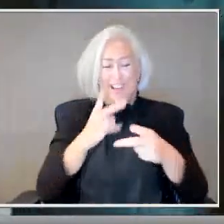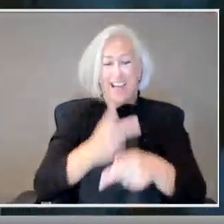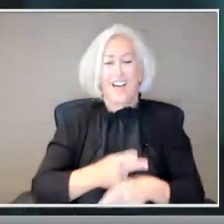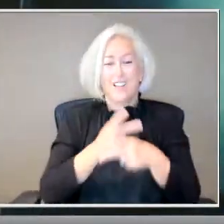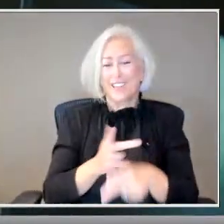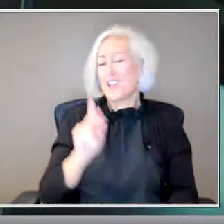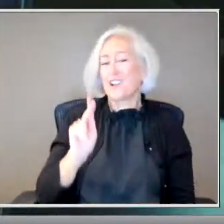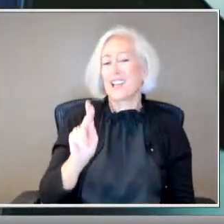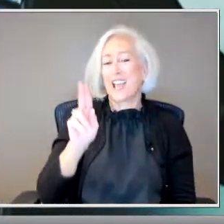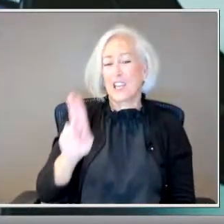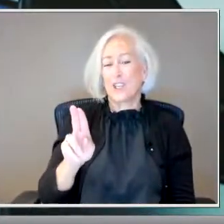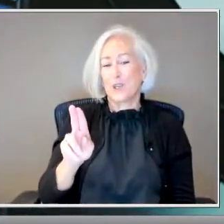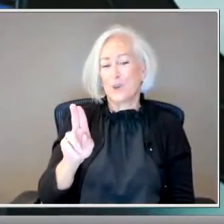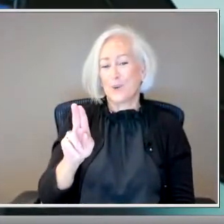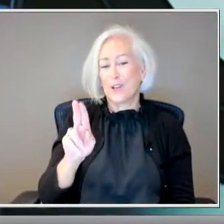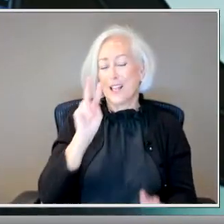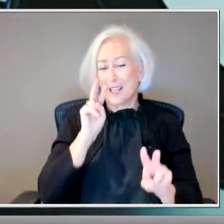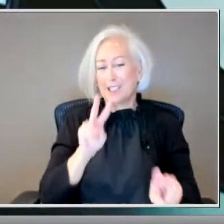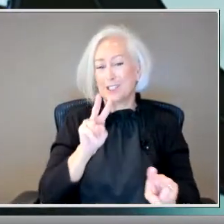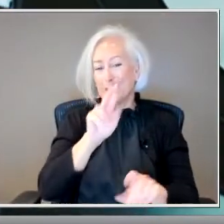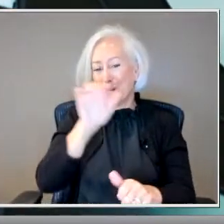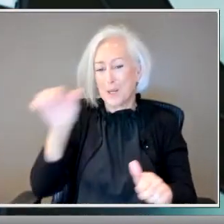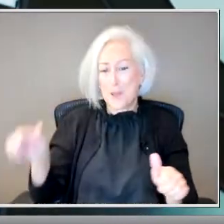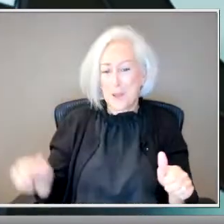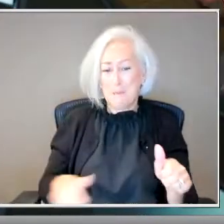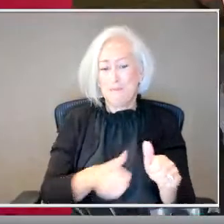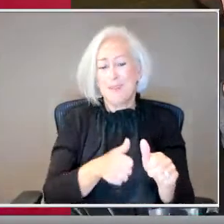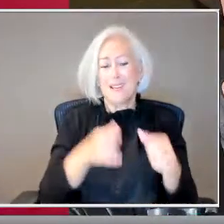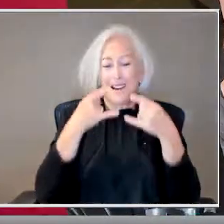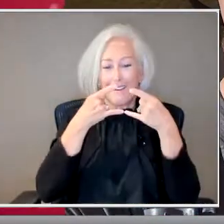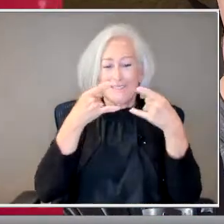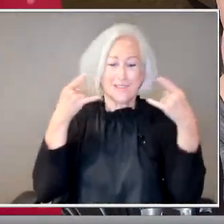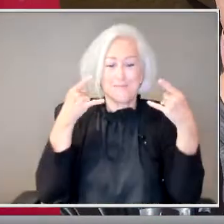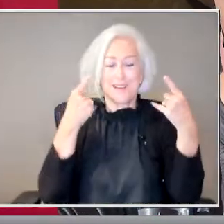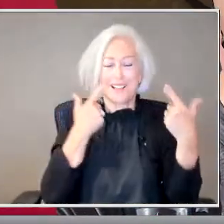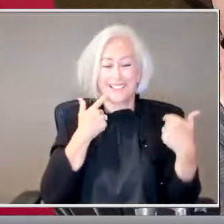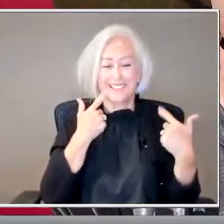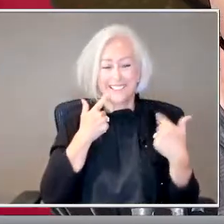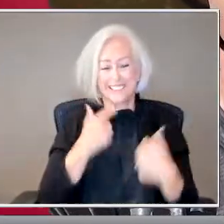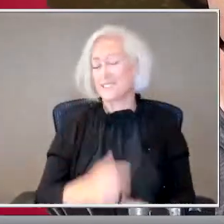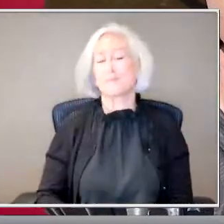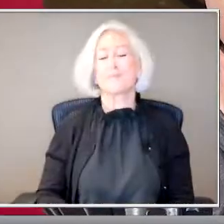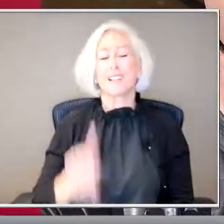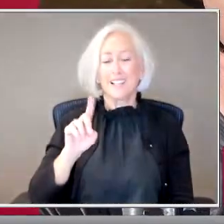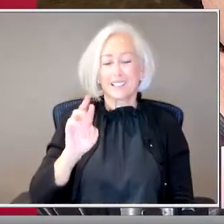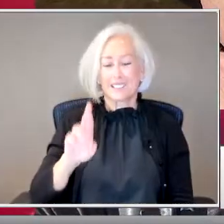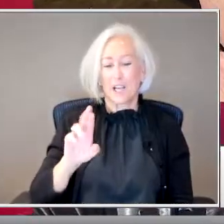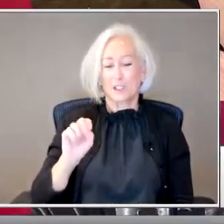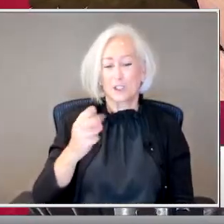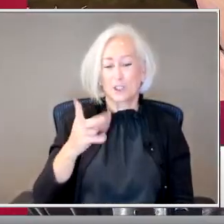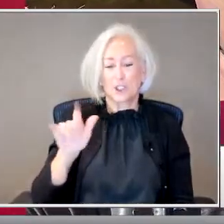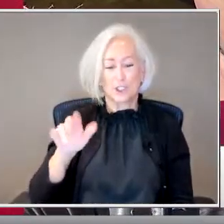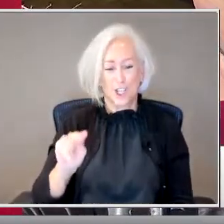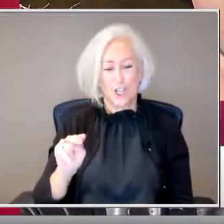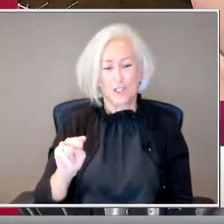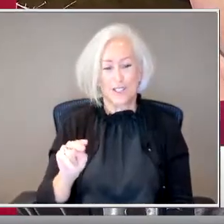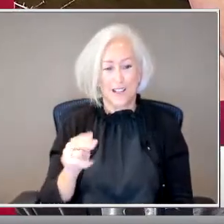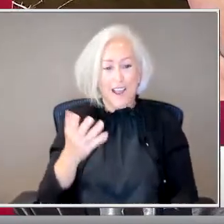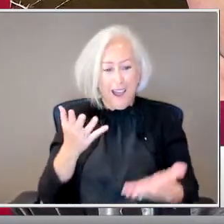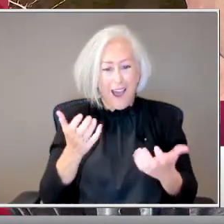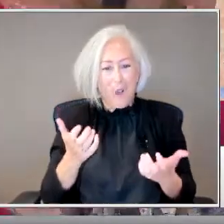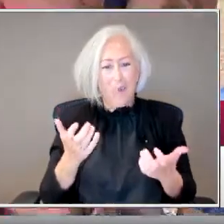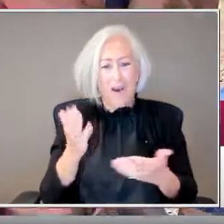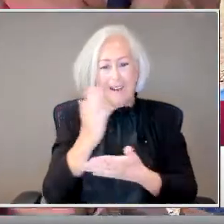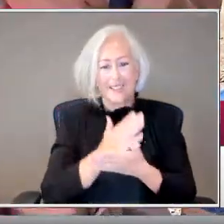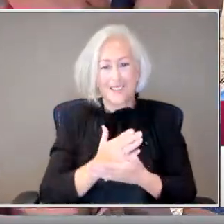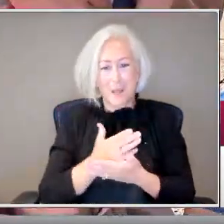go behind the mask. We're starting with Dr. Sheldon. By the way, I want some baby pictures next time